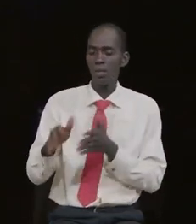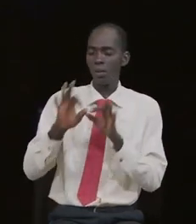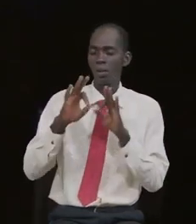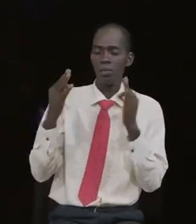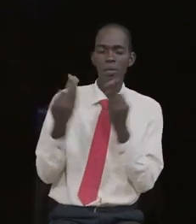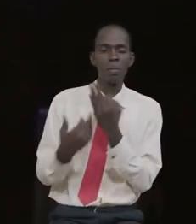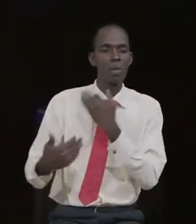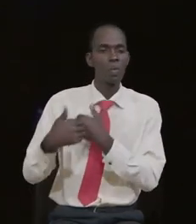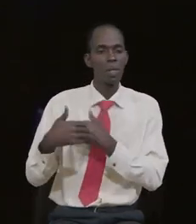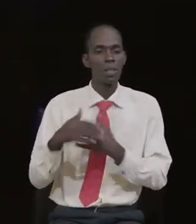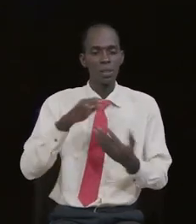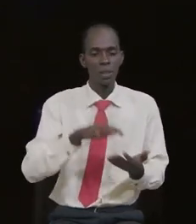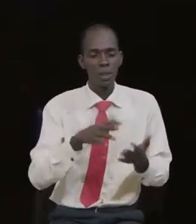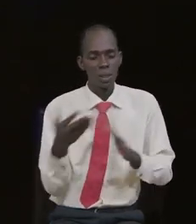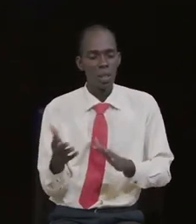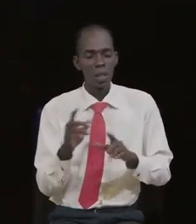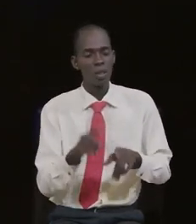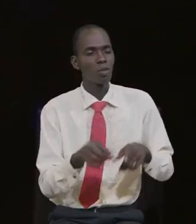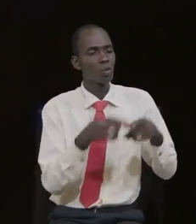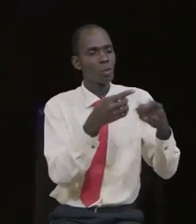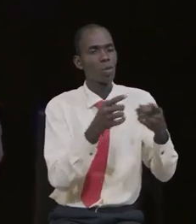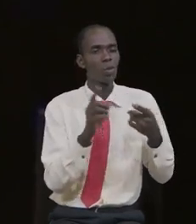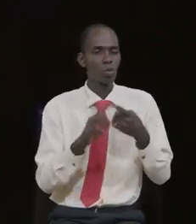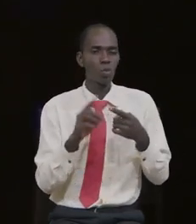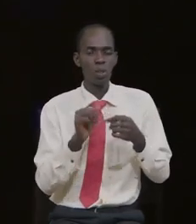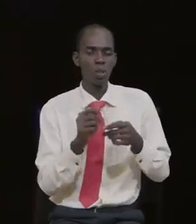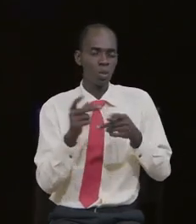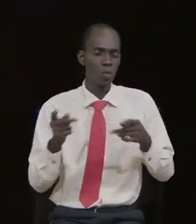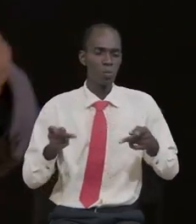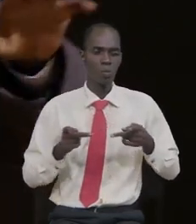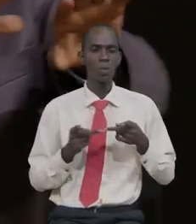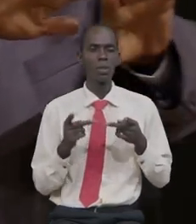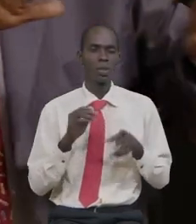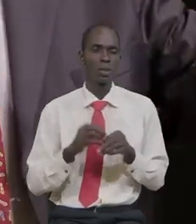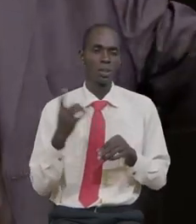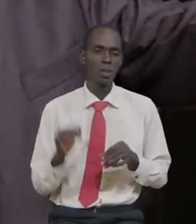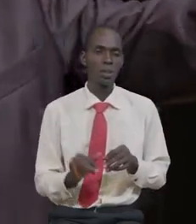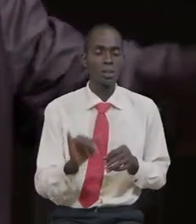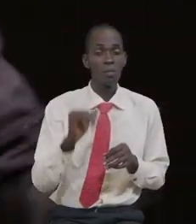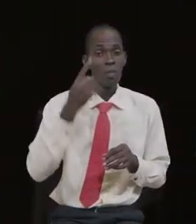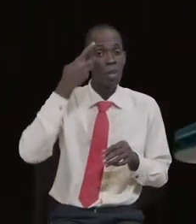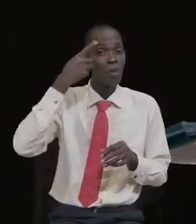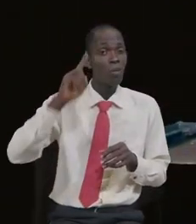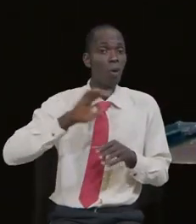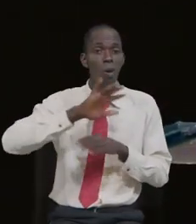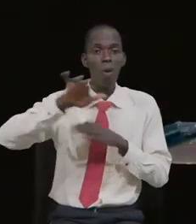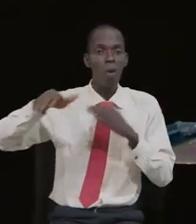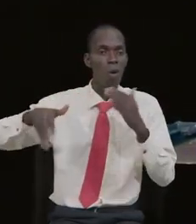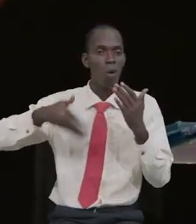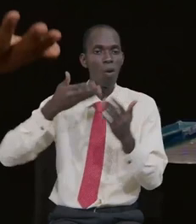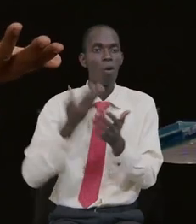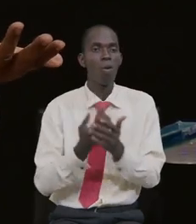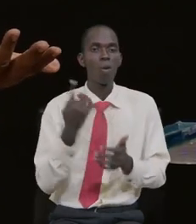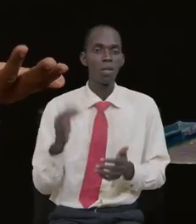fiery burning hell in eternity, for all eternity.